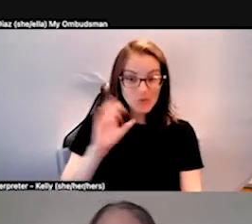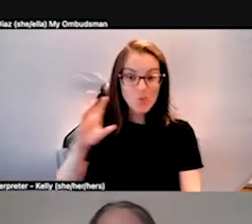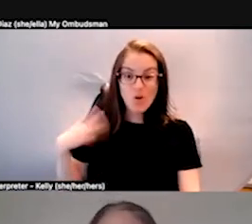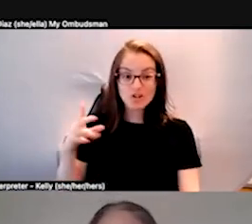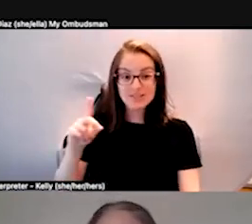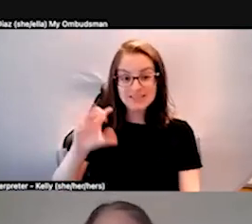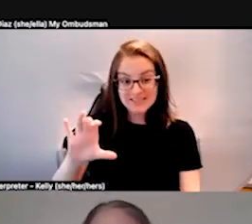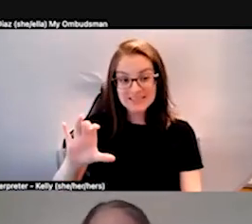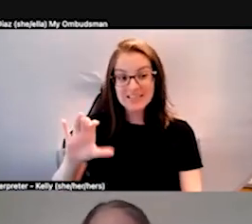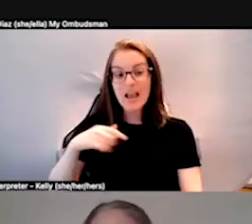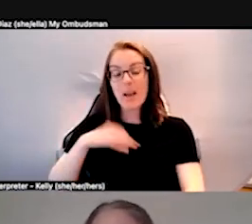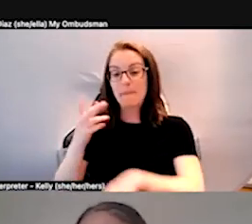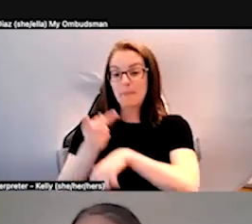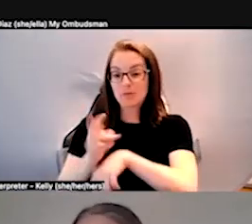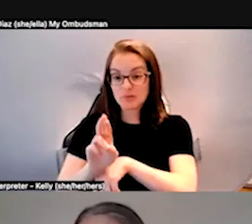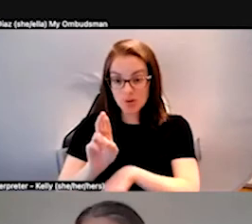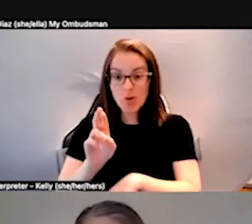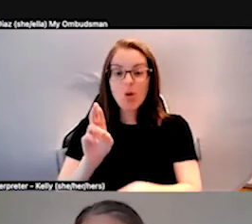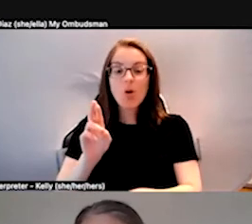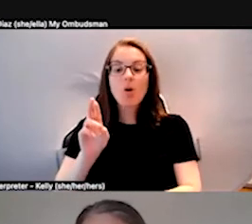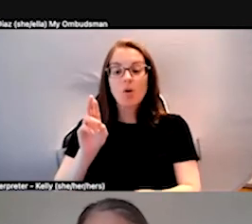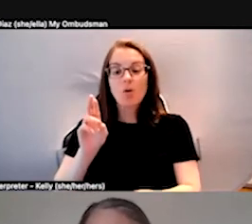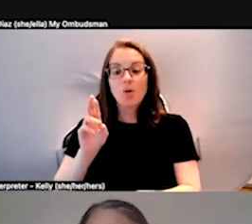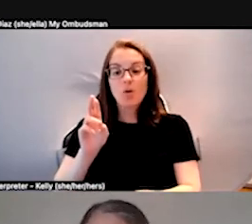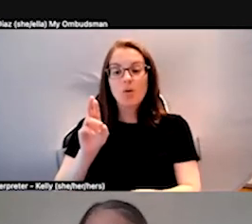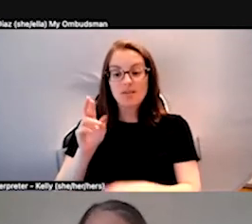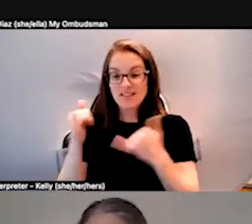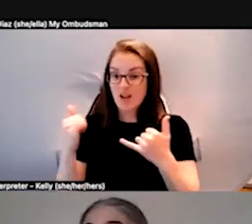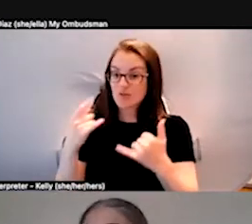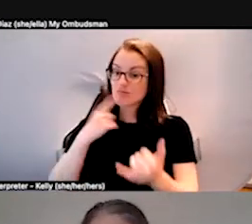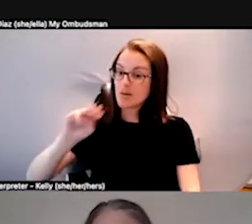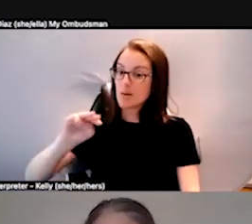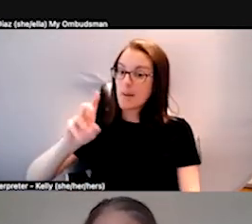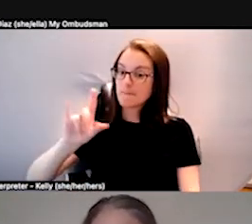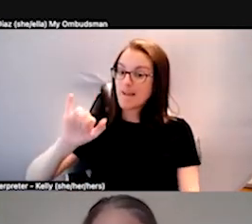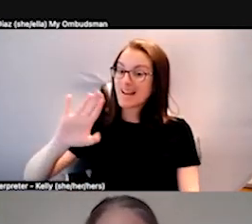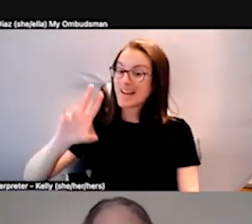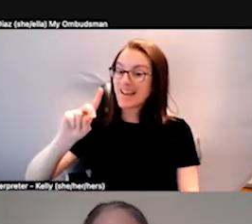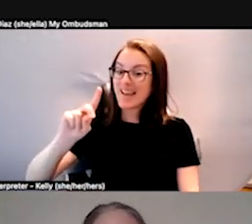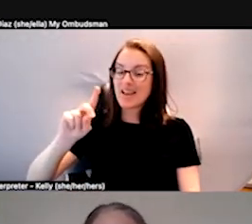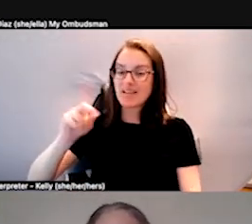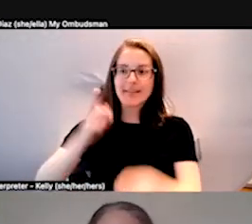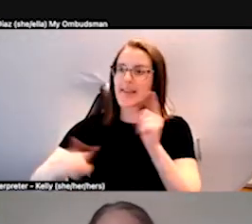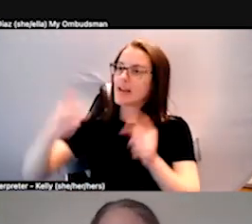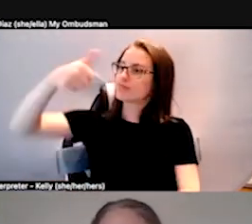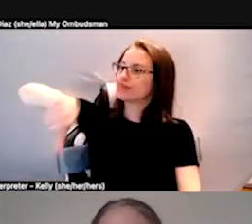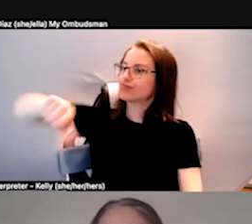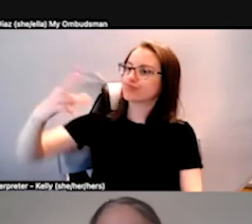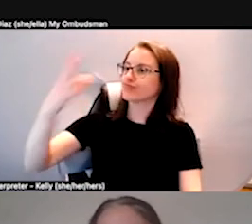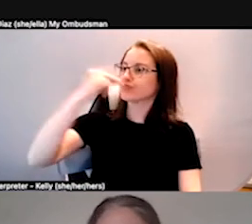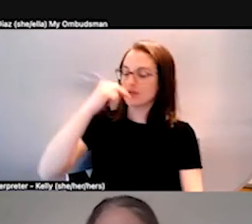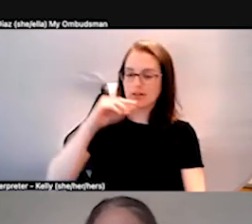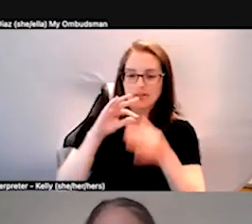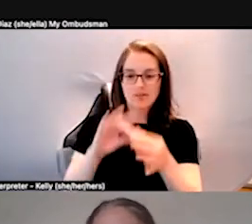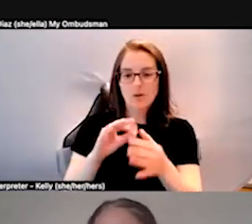Puerto Rico, now prohibit Medicaid exclusions. Again, broadly, Medicaid exclusions for